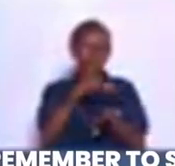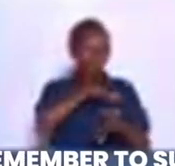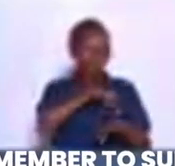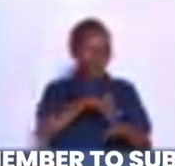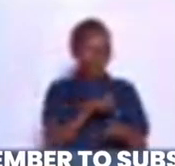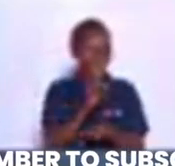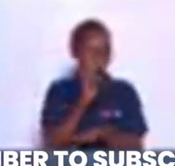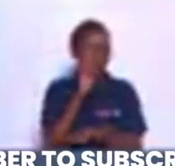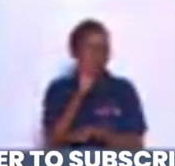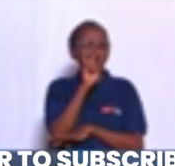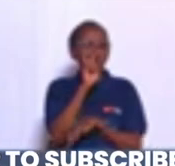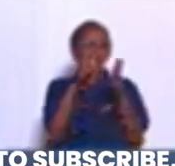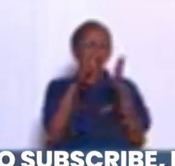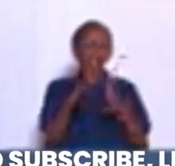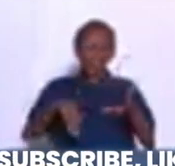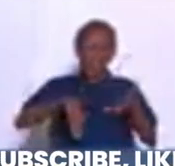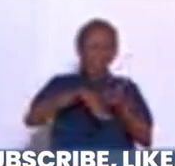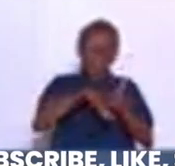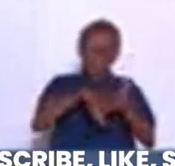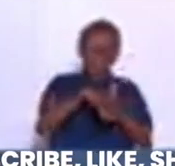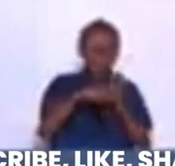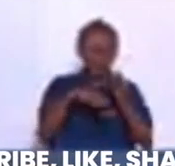watching someone playing football,